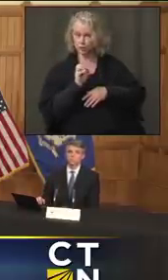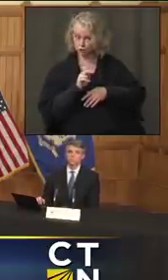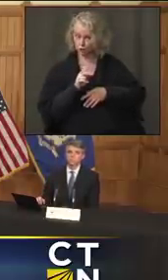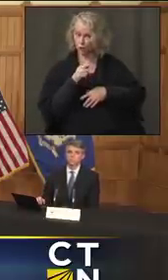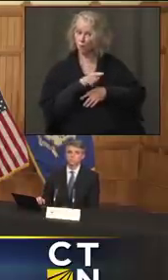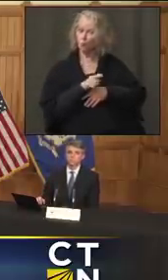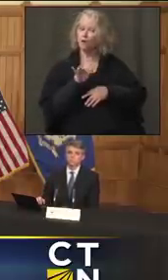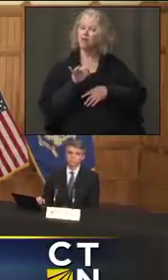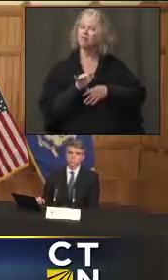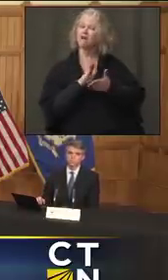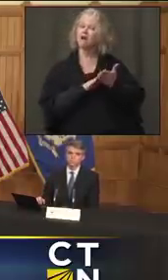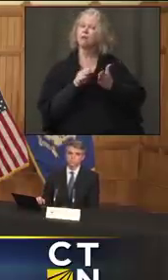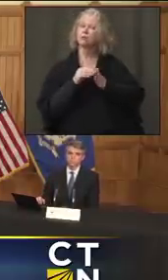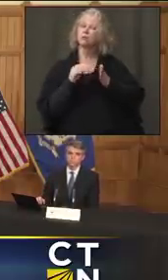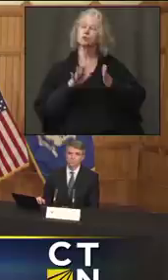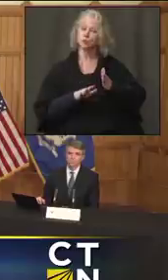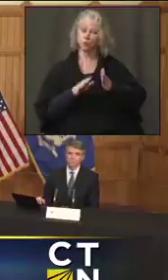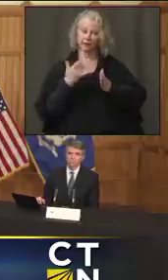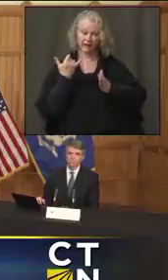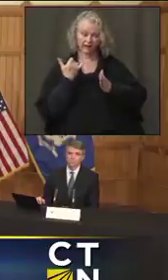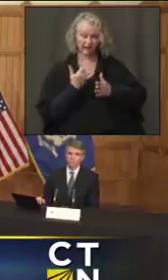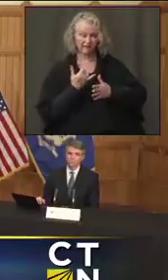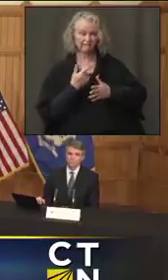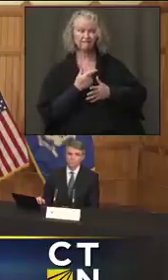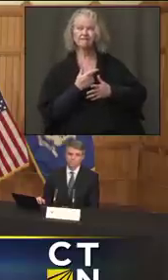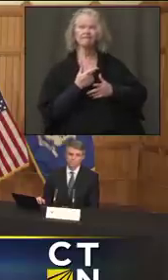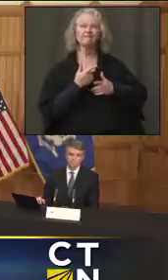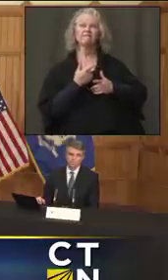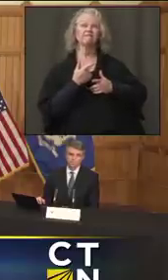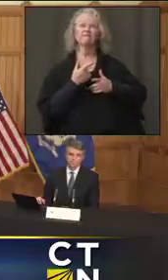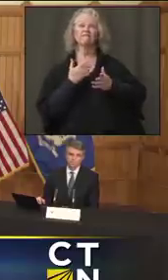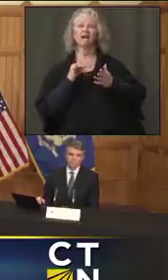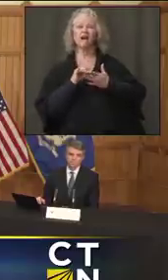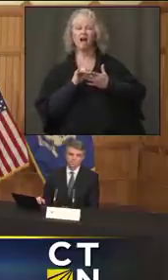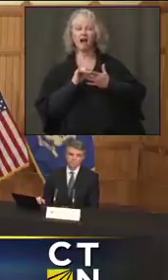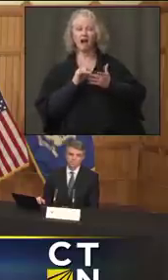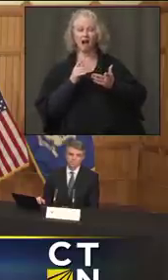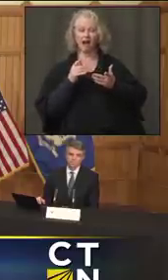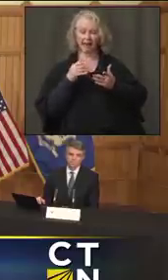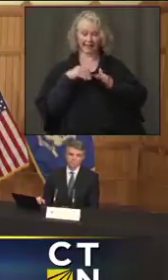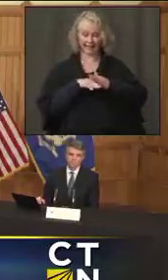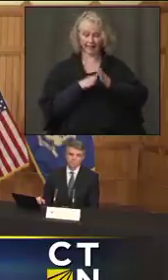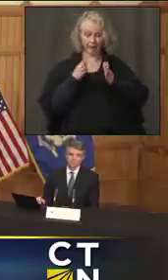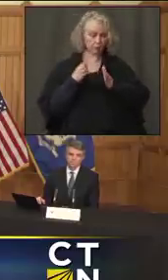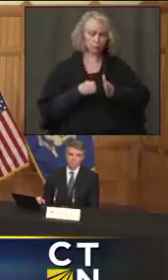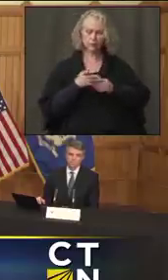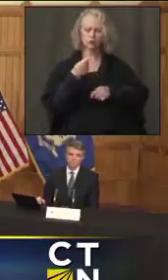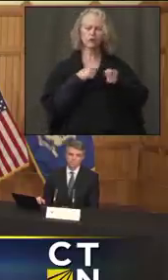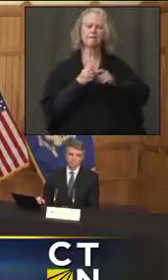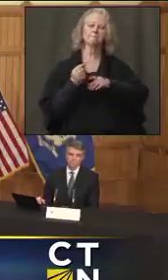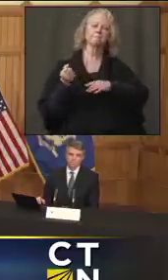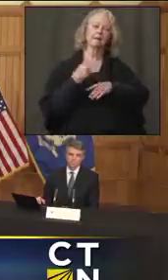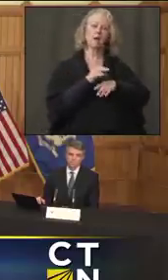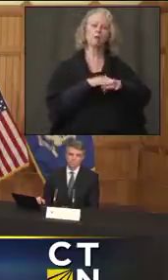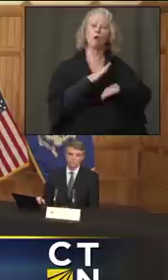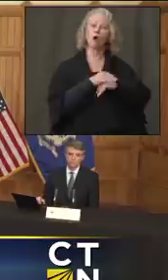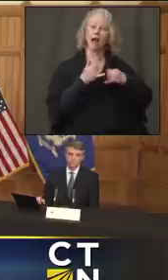in tuition if their learning switches from in-person classroom learning to online learning come